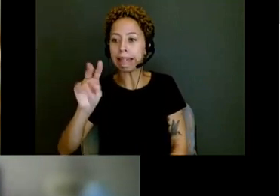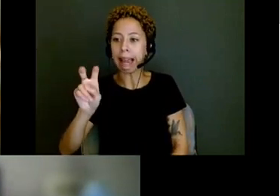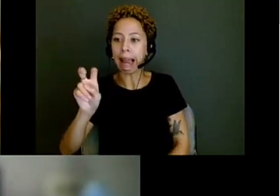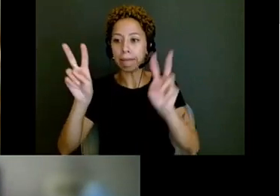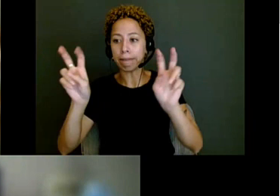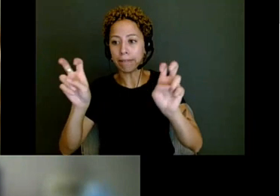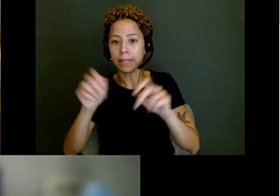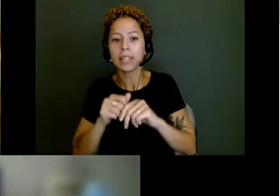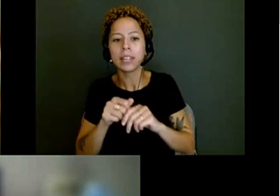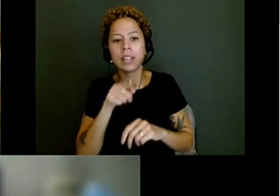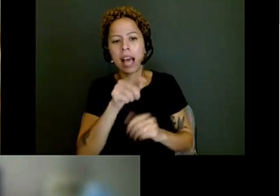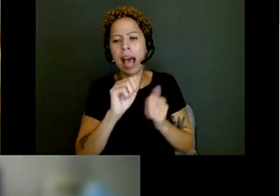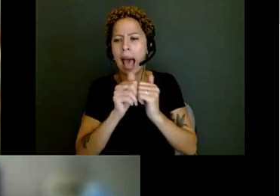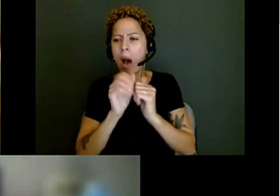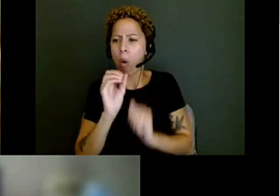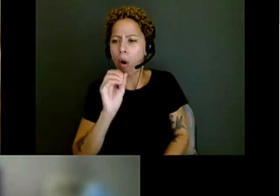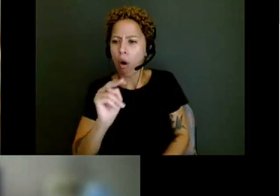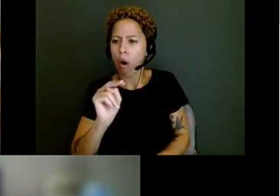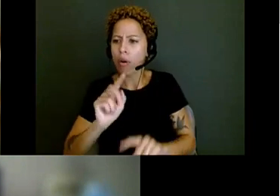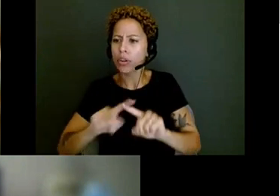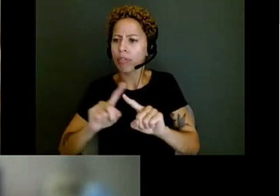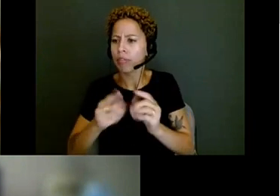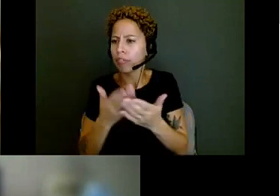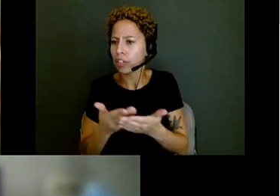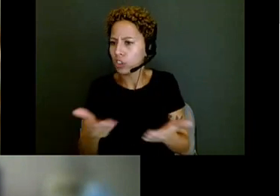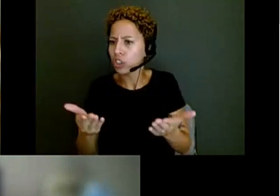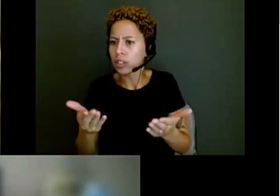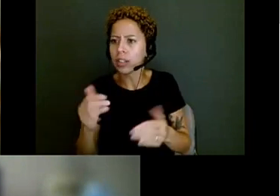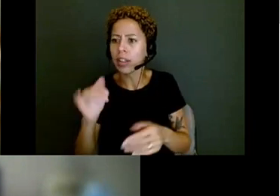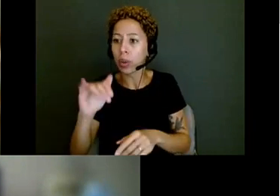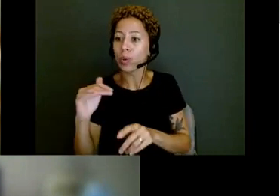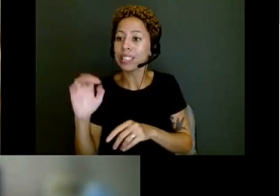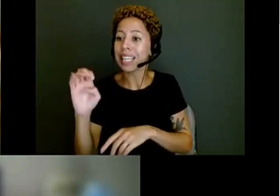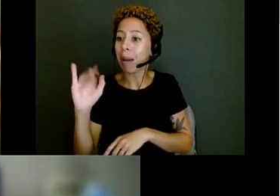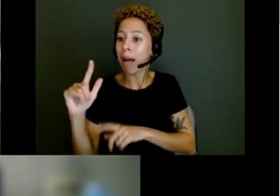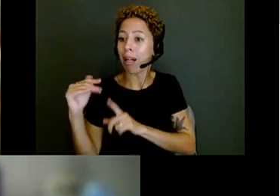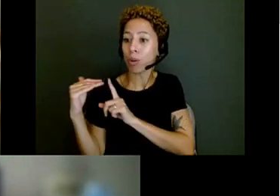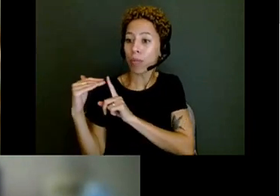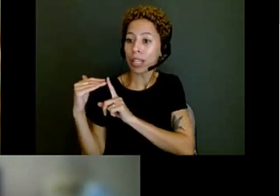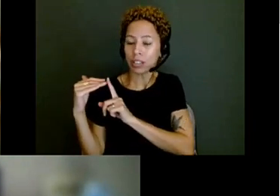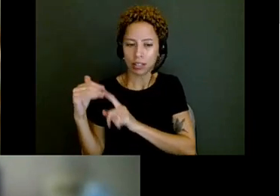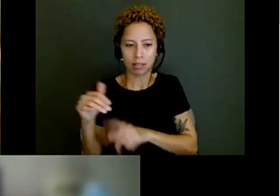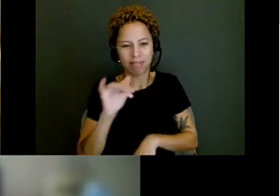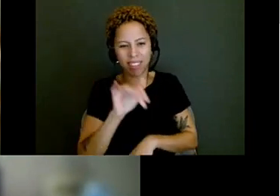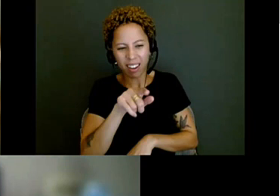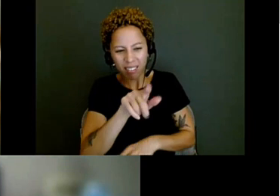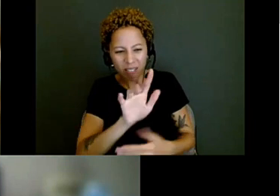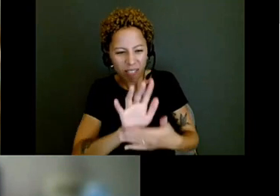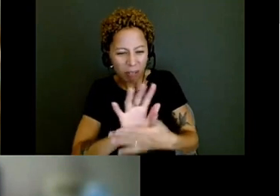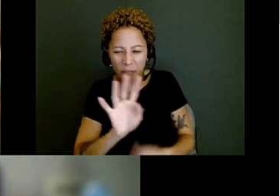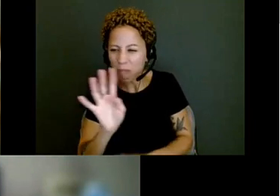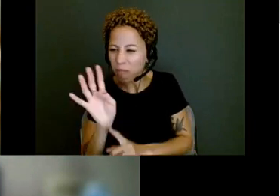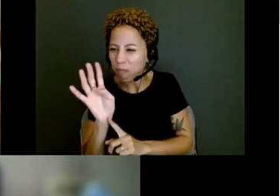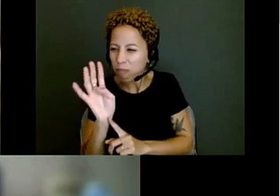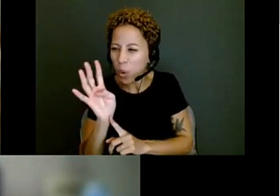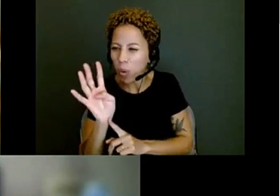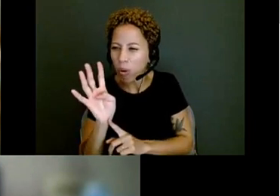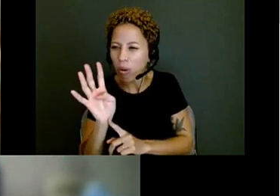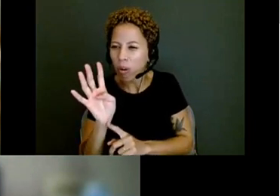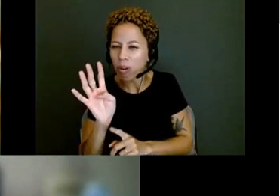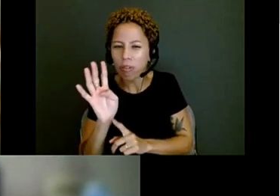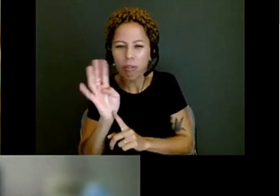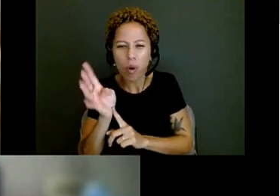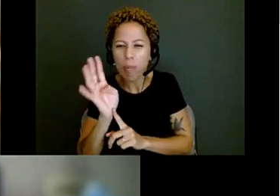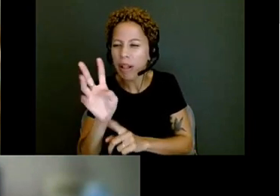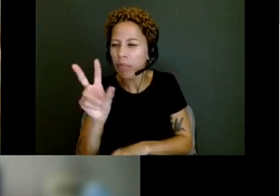enabling some important features like the new message notifications that Jane was talking about. It's 4 minutes and 30 seconds long. So, altogether, you've got